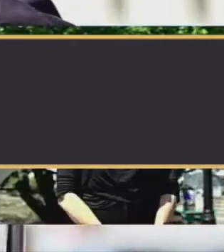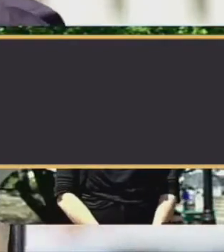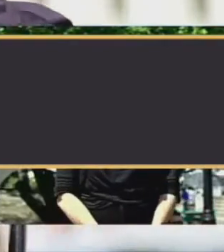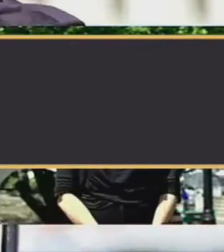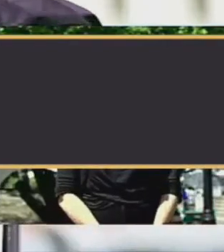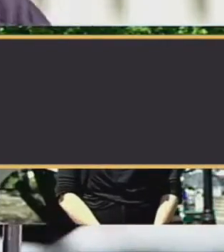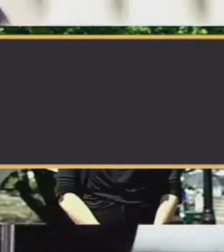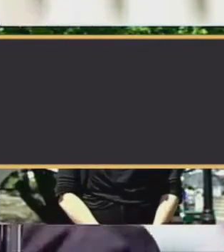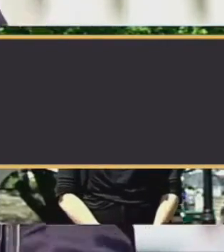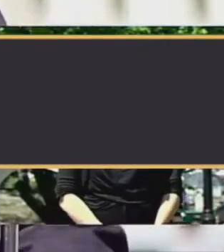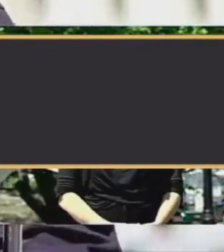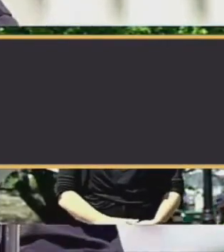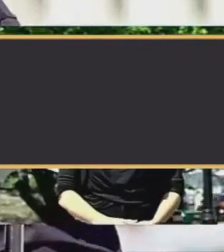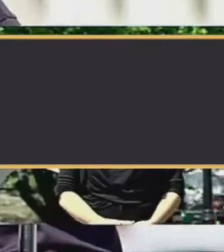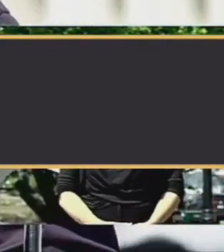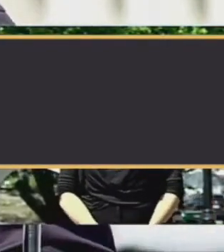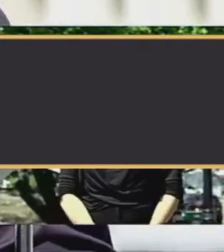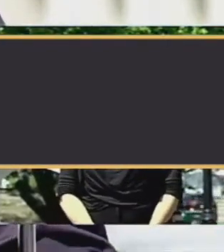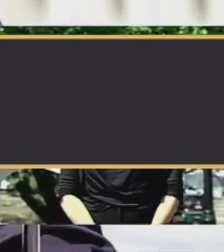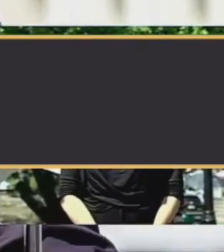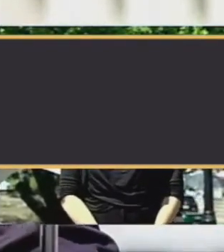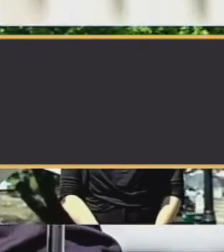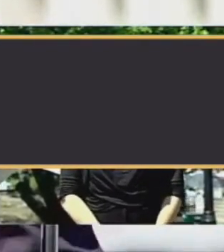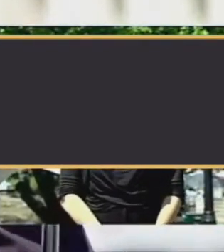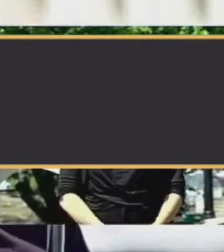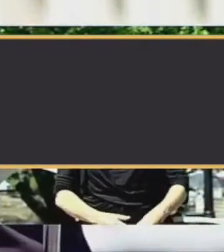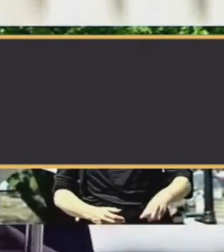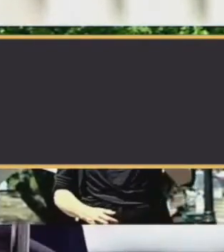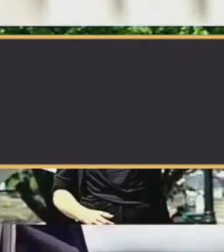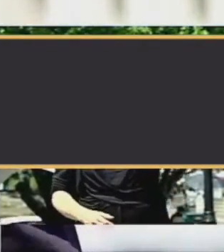Oh, let's bring that in here. A little closer.